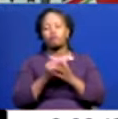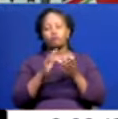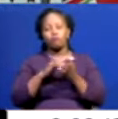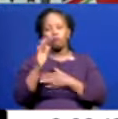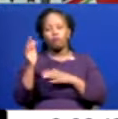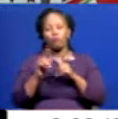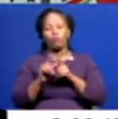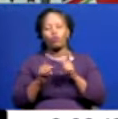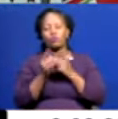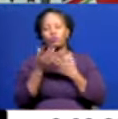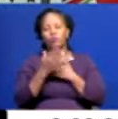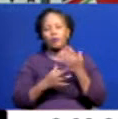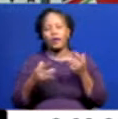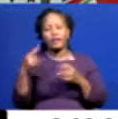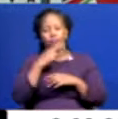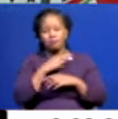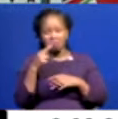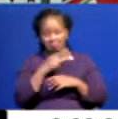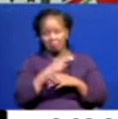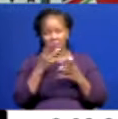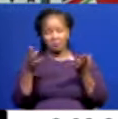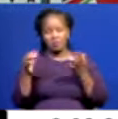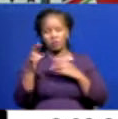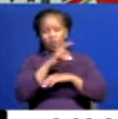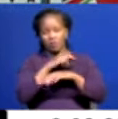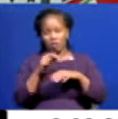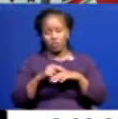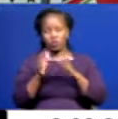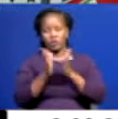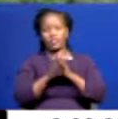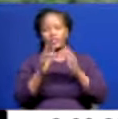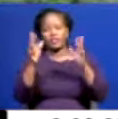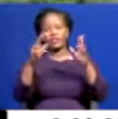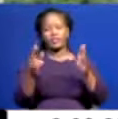and brand risk to the nation's international image.